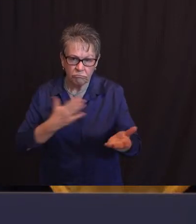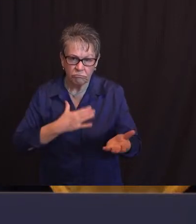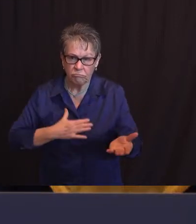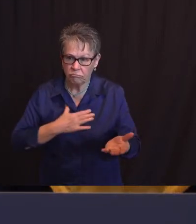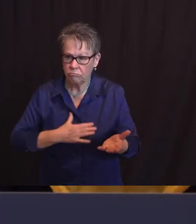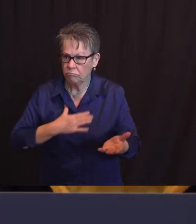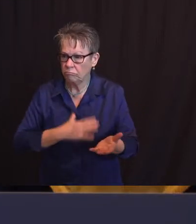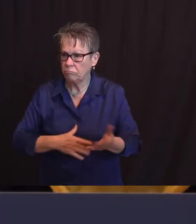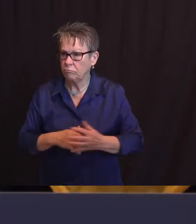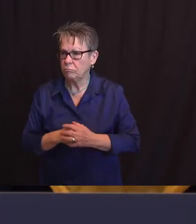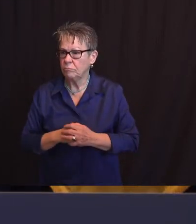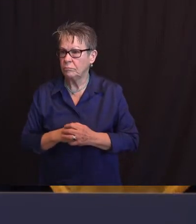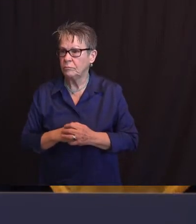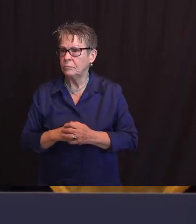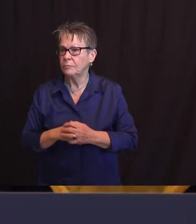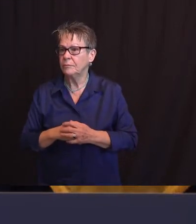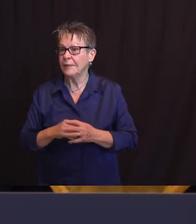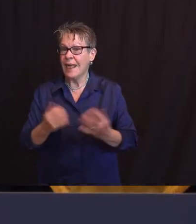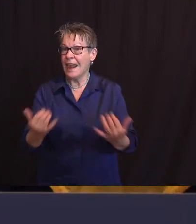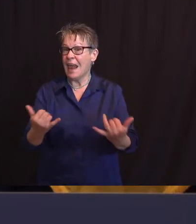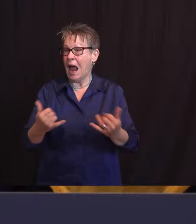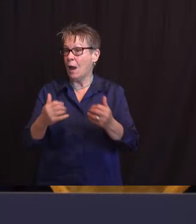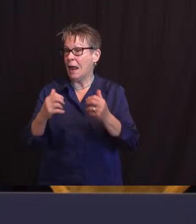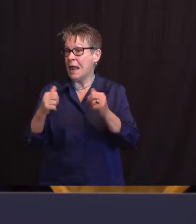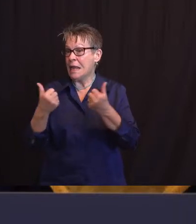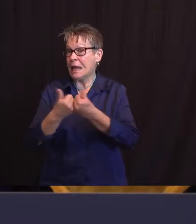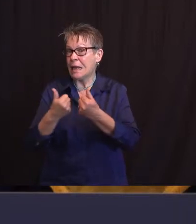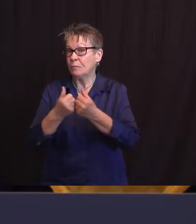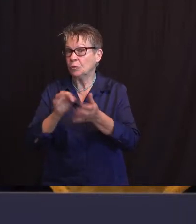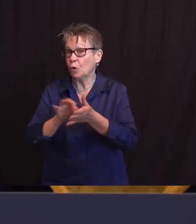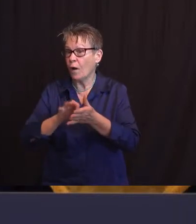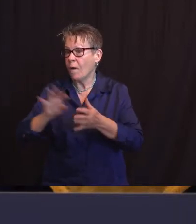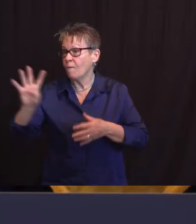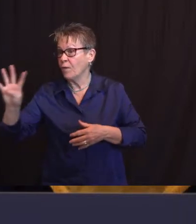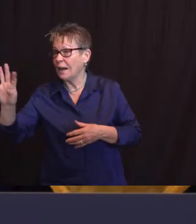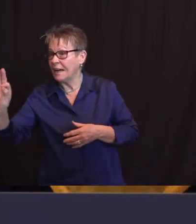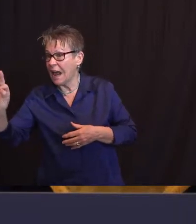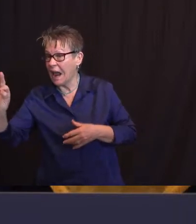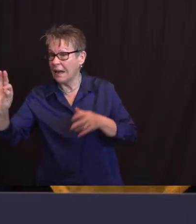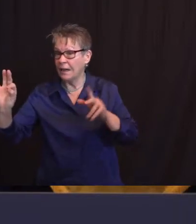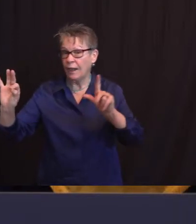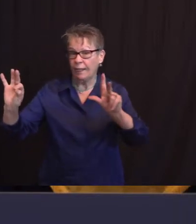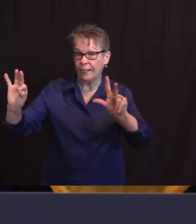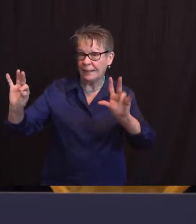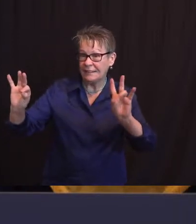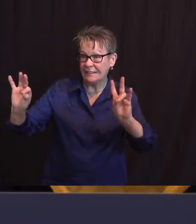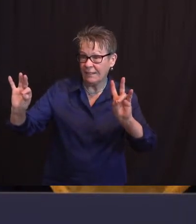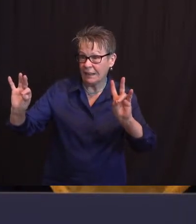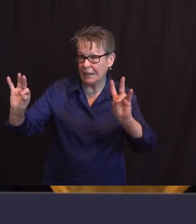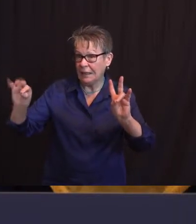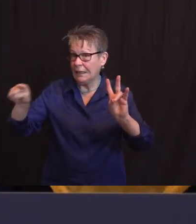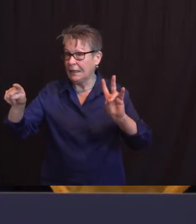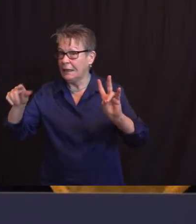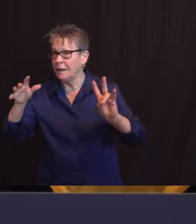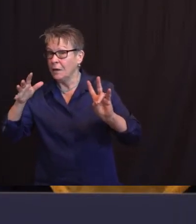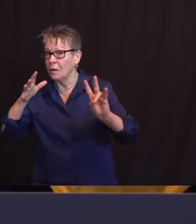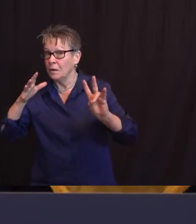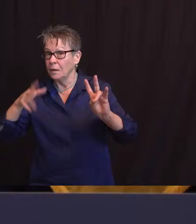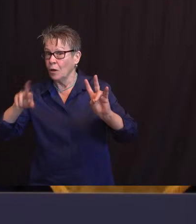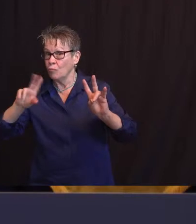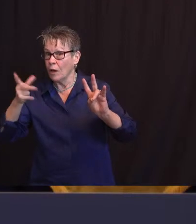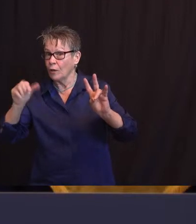May I ask you one question and then just underscore a point which folks need to hear because it's your